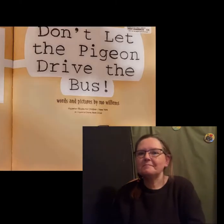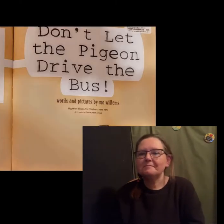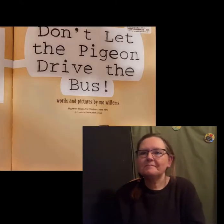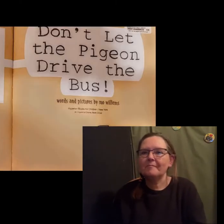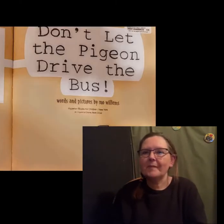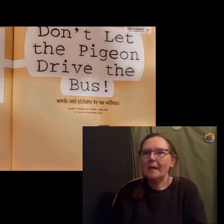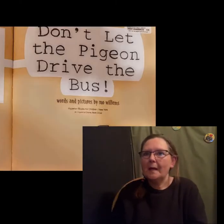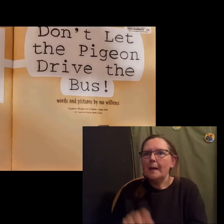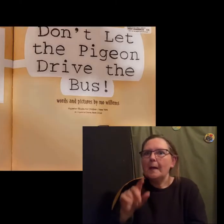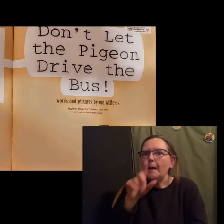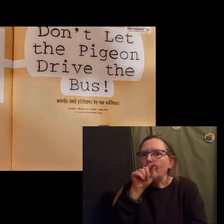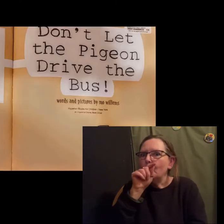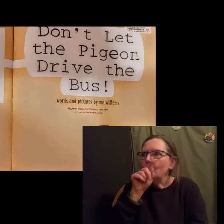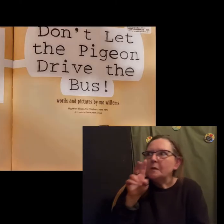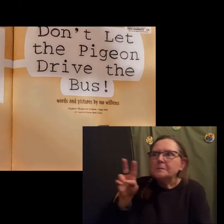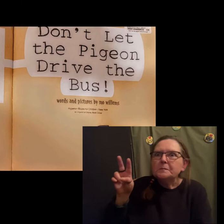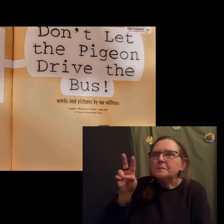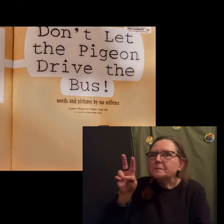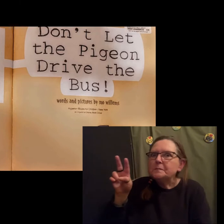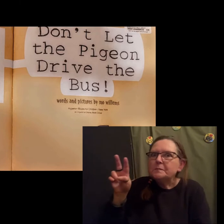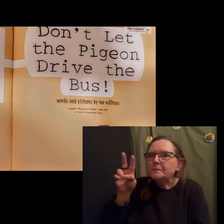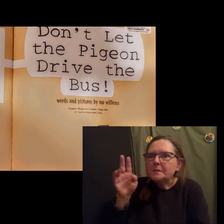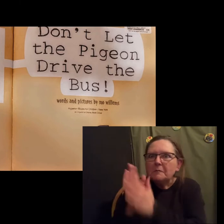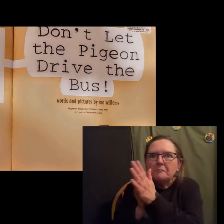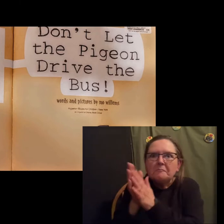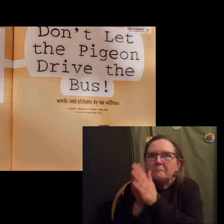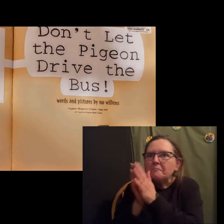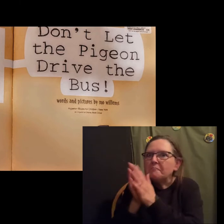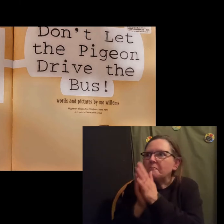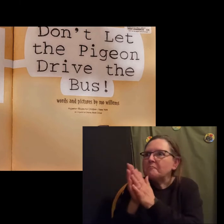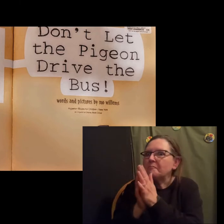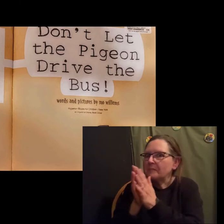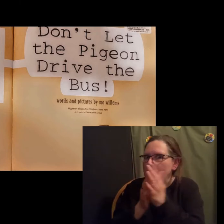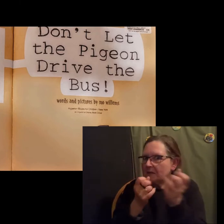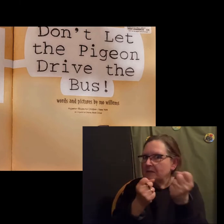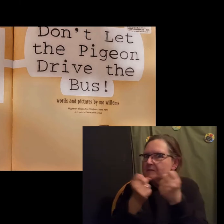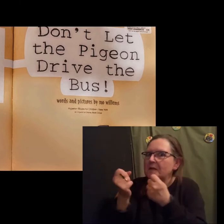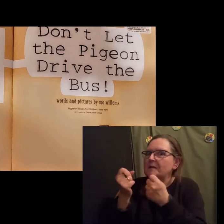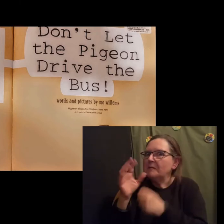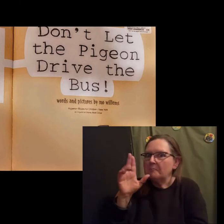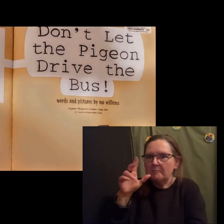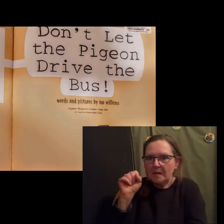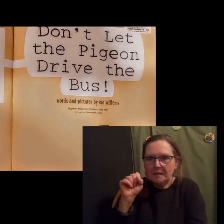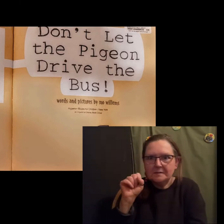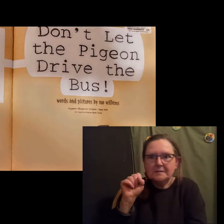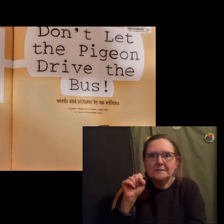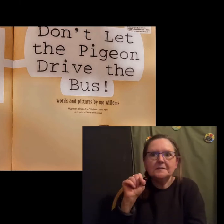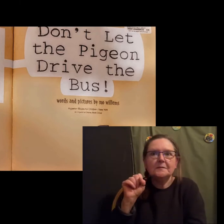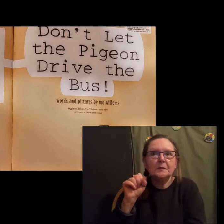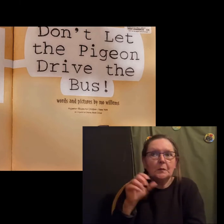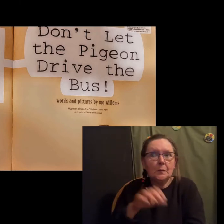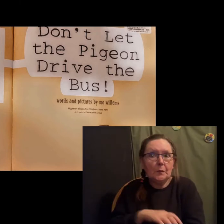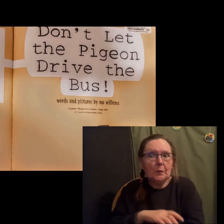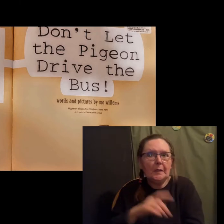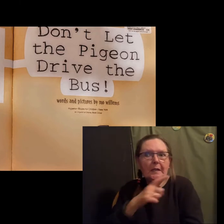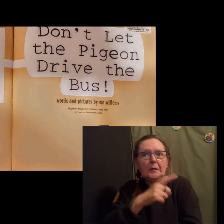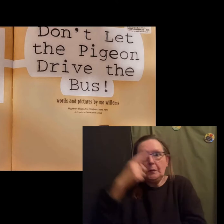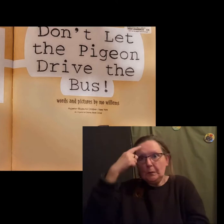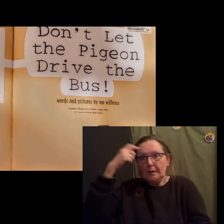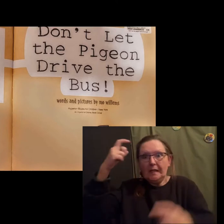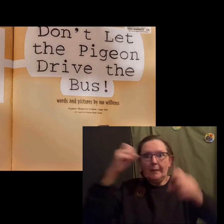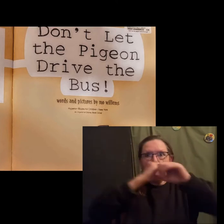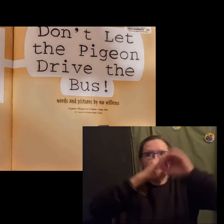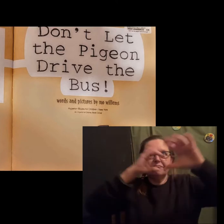The pigeon looks very interested in driving the bus. Seems like he's been dreaming about buses a lot,